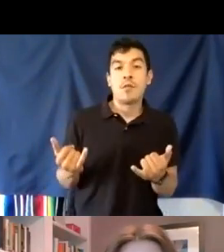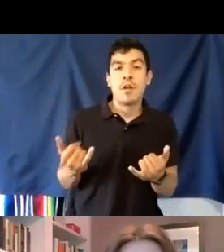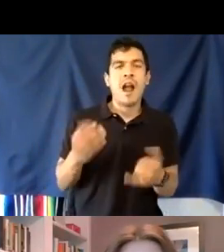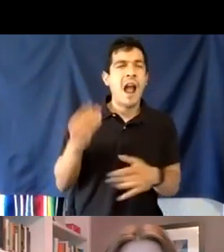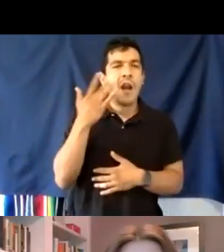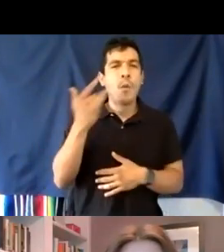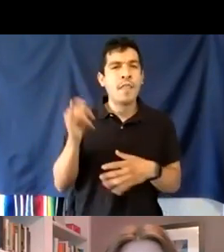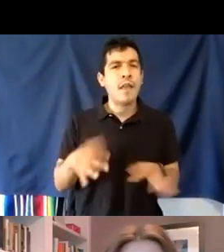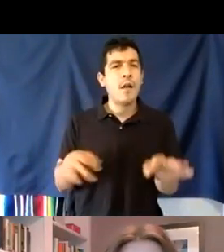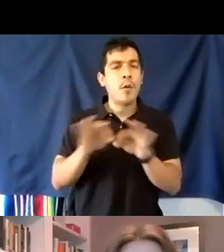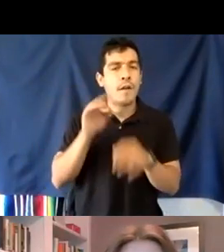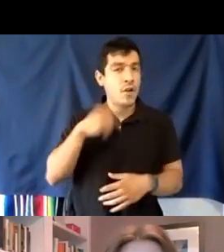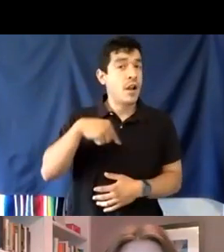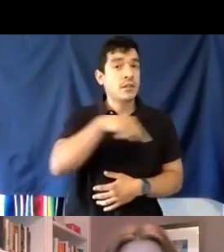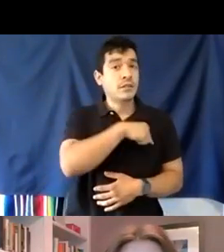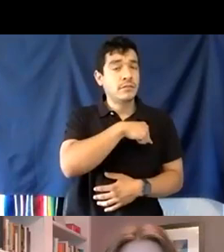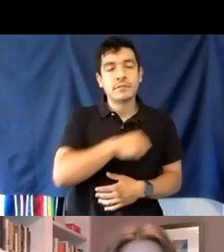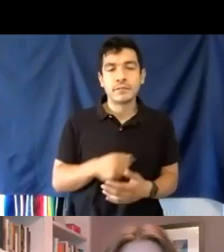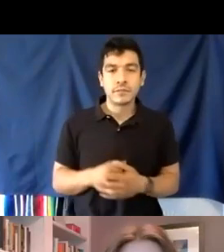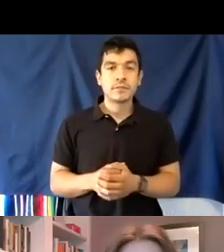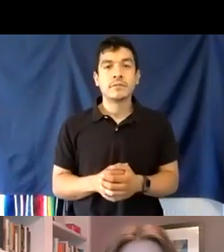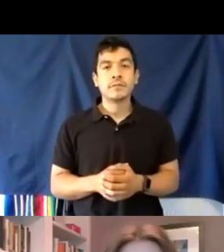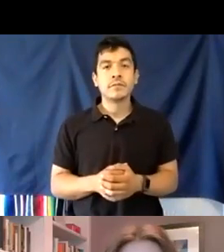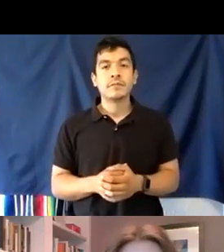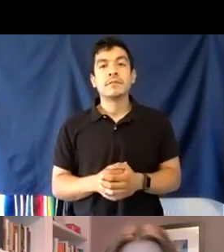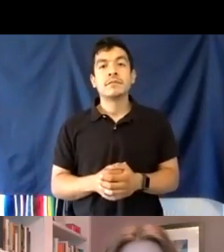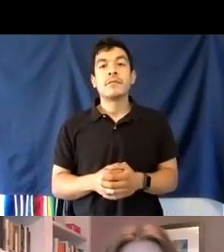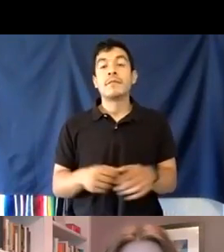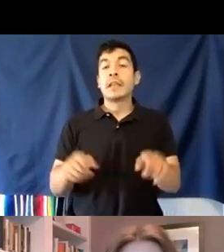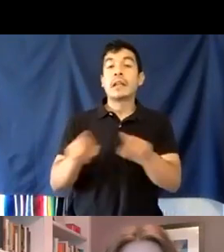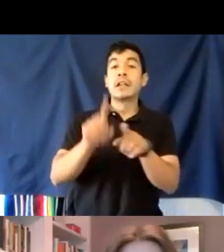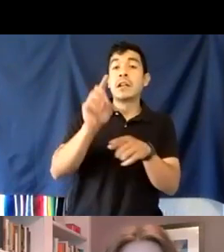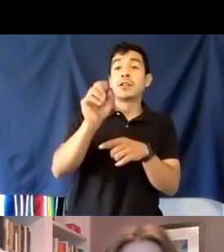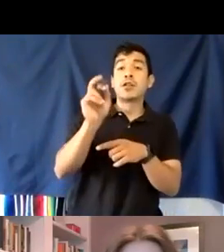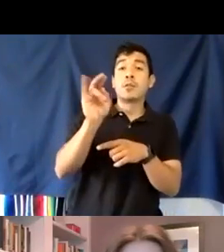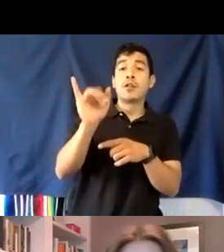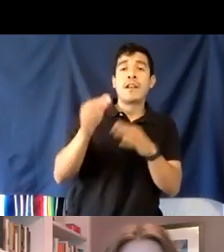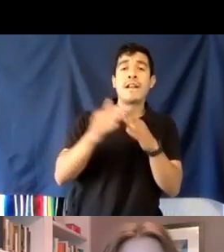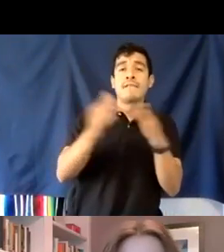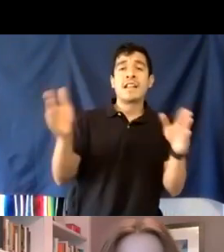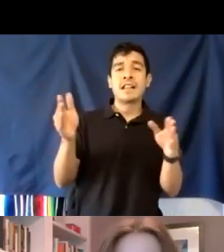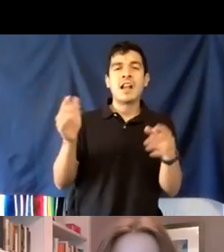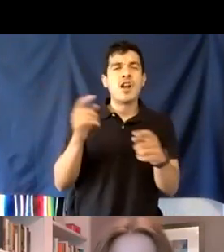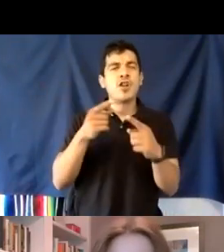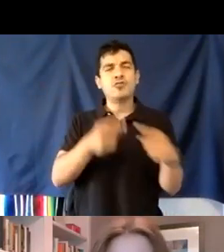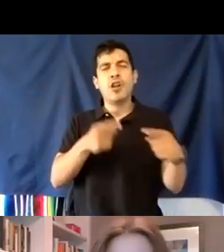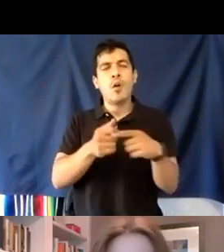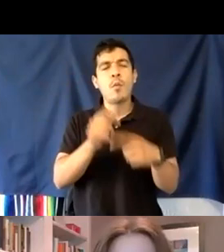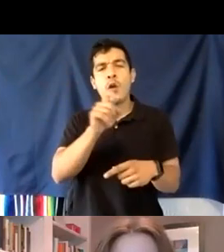matter to us? And, you know, as the documentary field has grappled with questions of authorship and ethical practice around